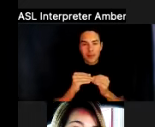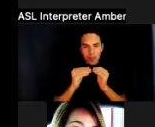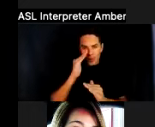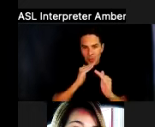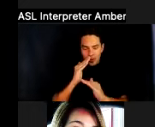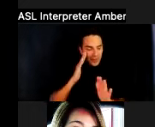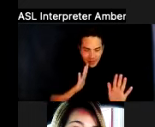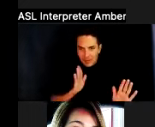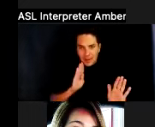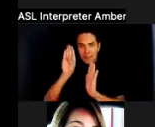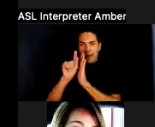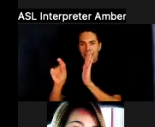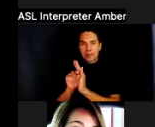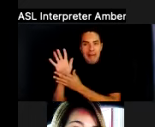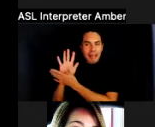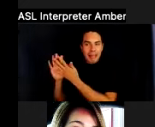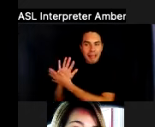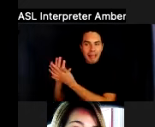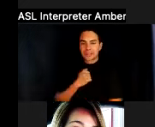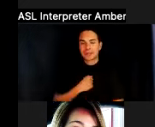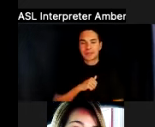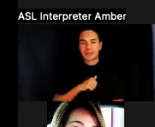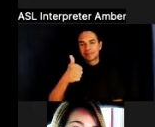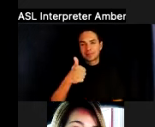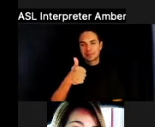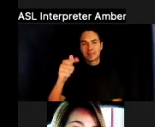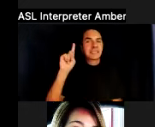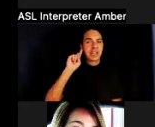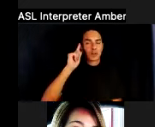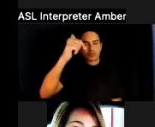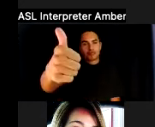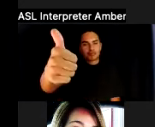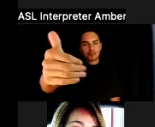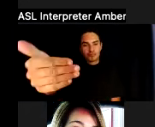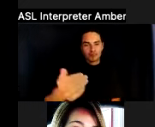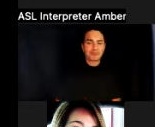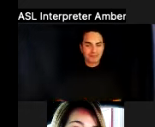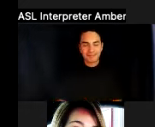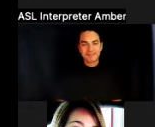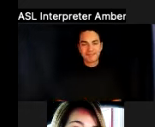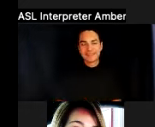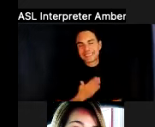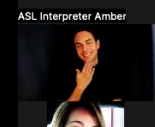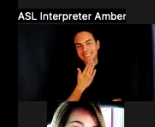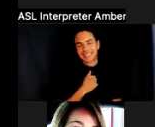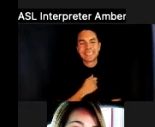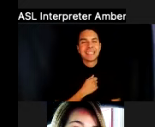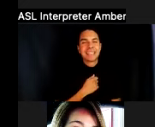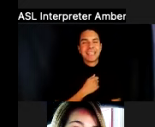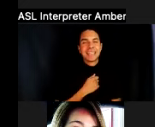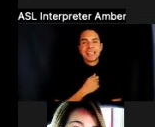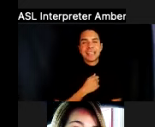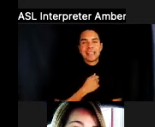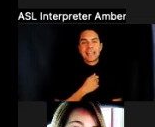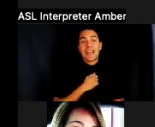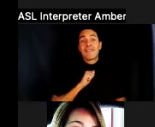of the background stuff. I was Oh, like, no. Okay, you're yeah. good. We can hear you. Perfect. Thanks, everyone. Okay, so effects